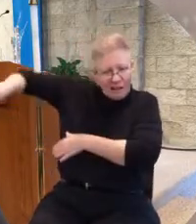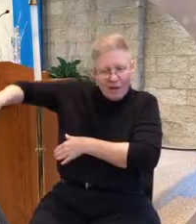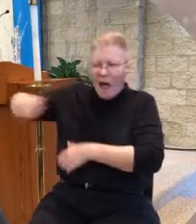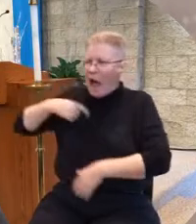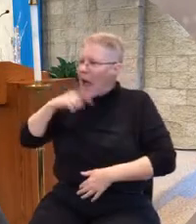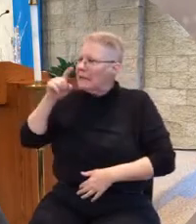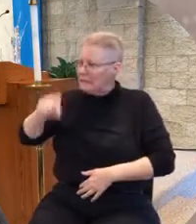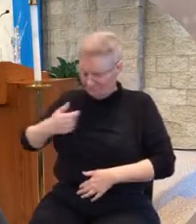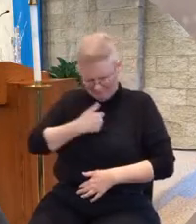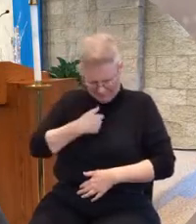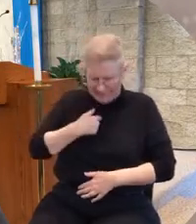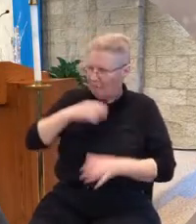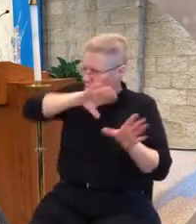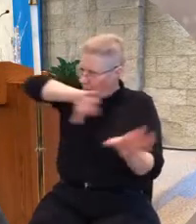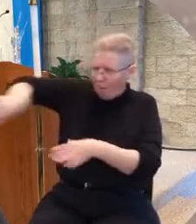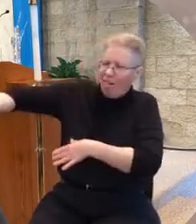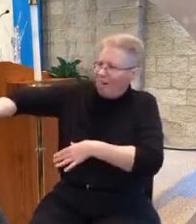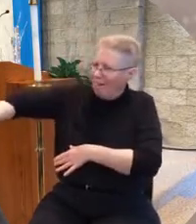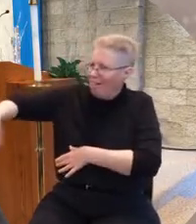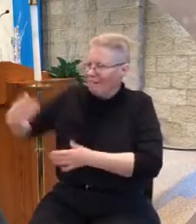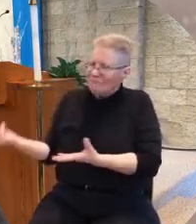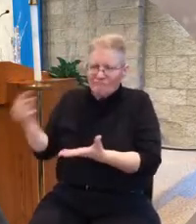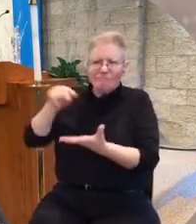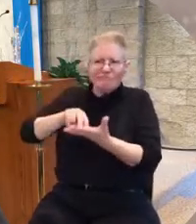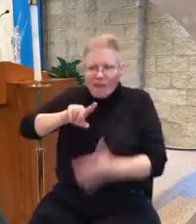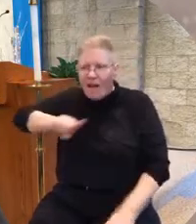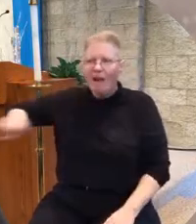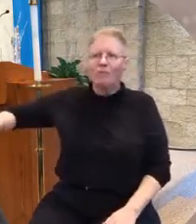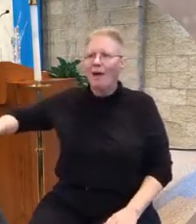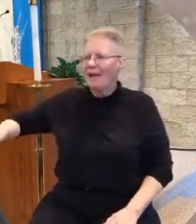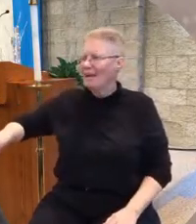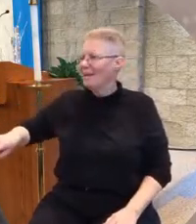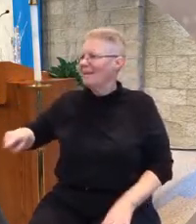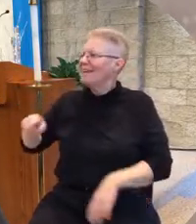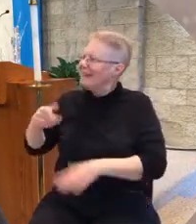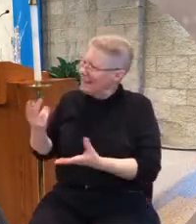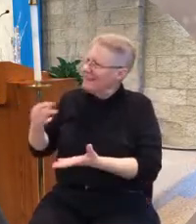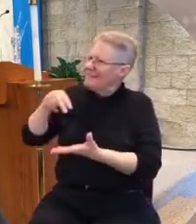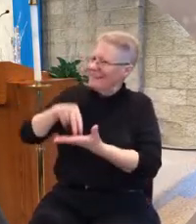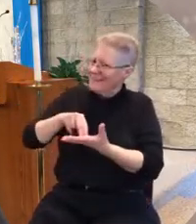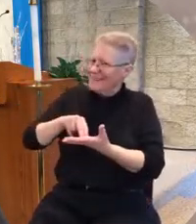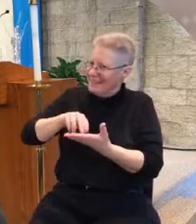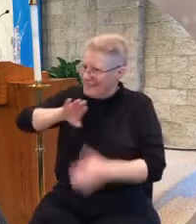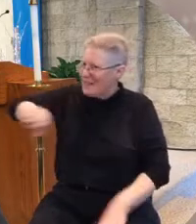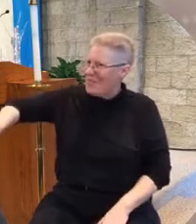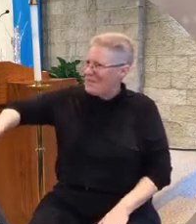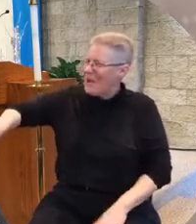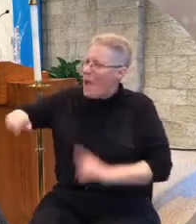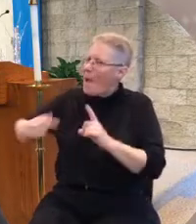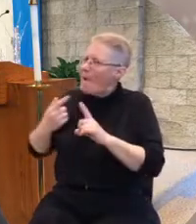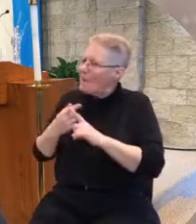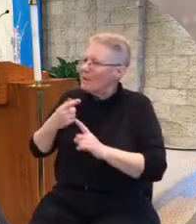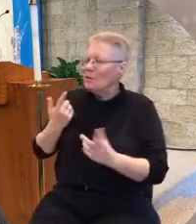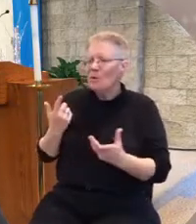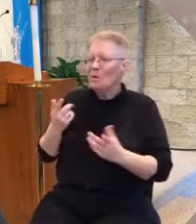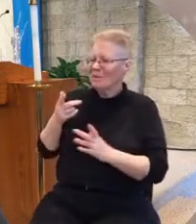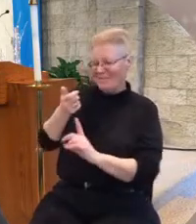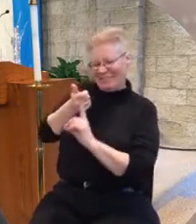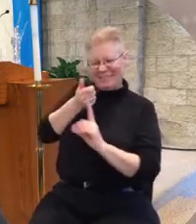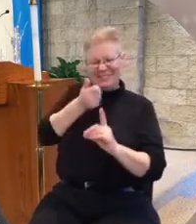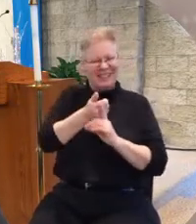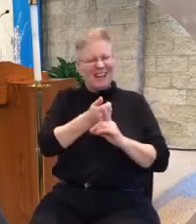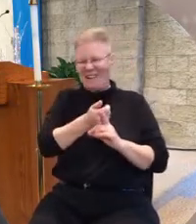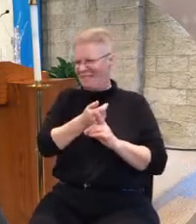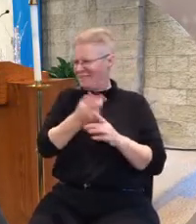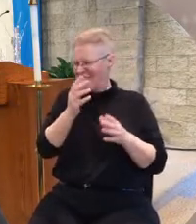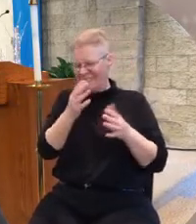way. Get on up out the way. When you get out of the way, you tap into this infinite power that can do for